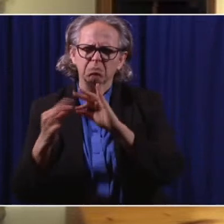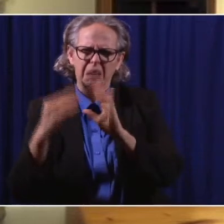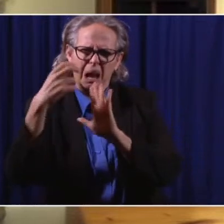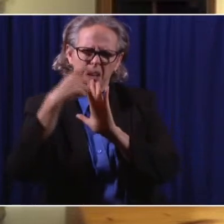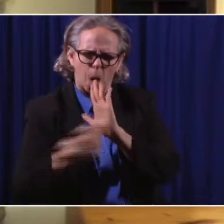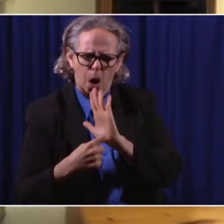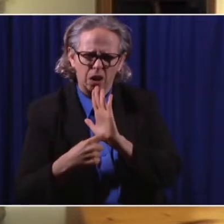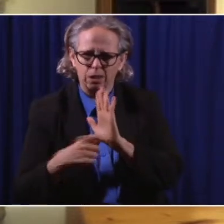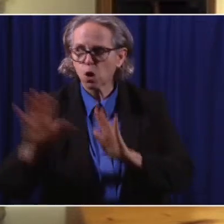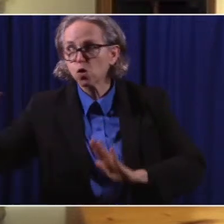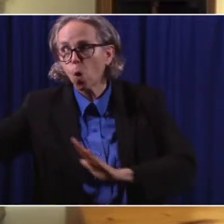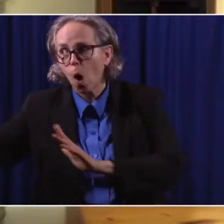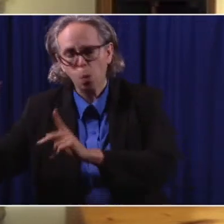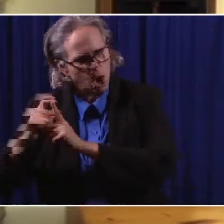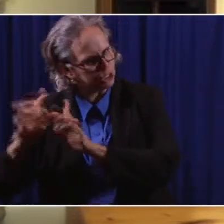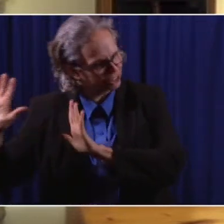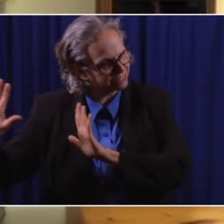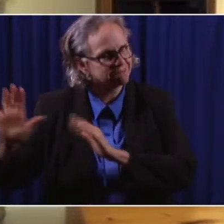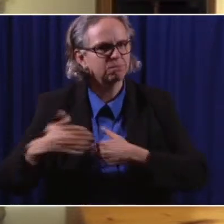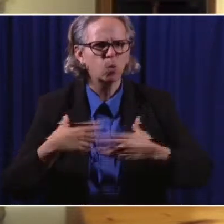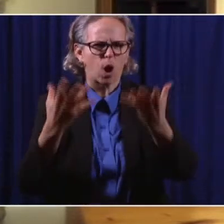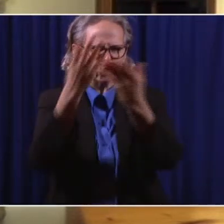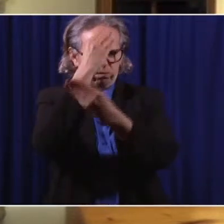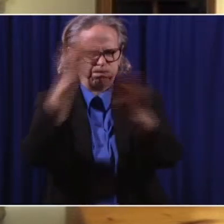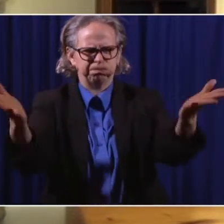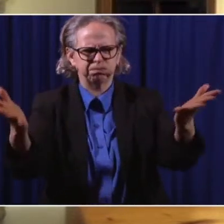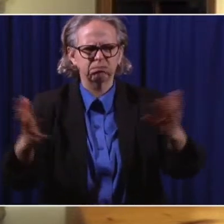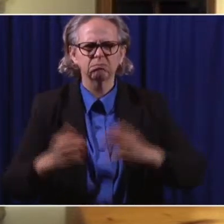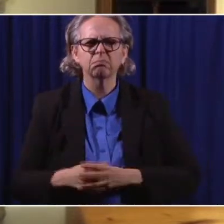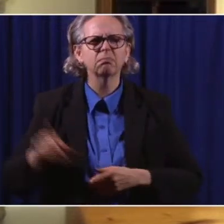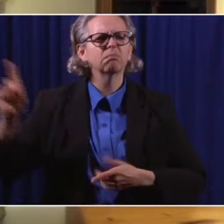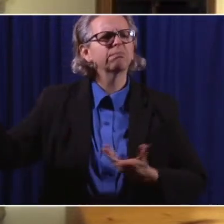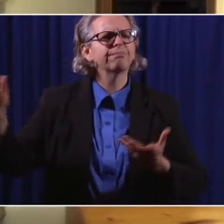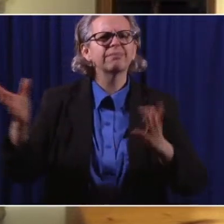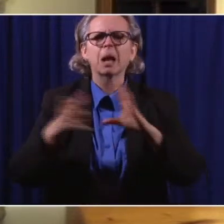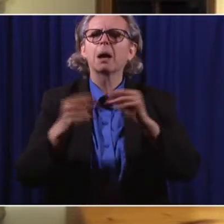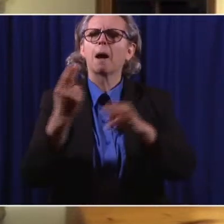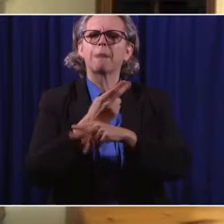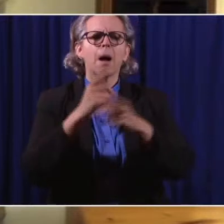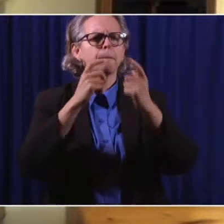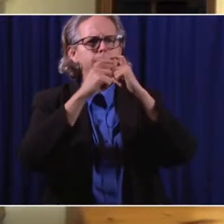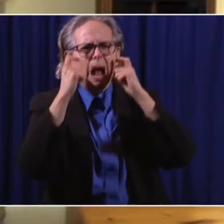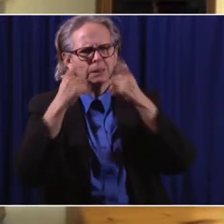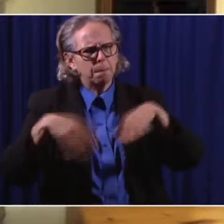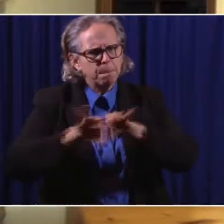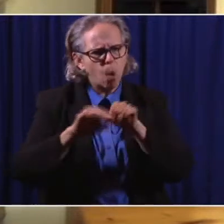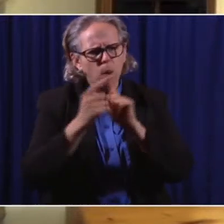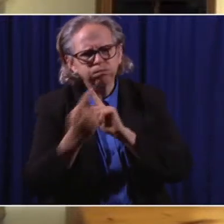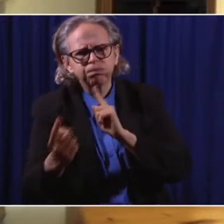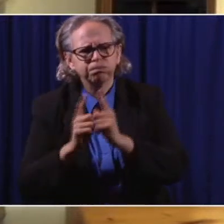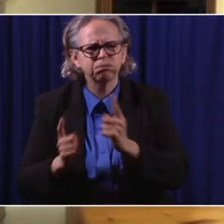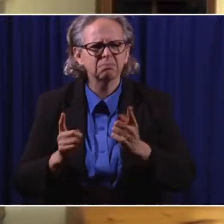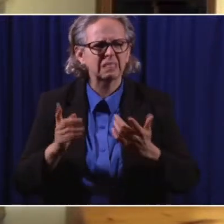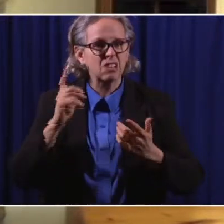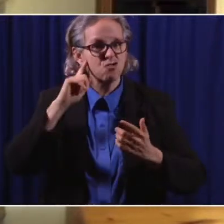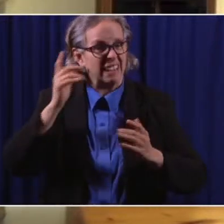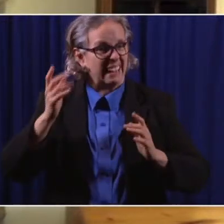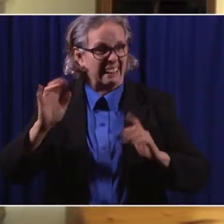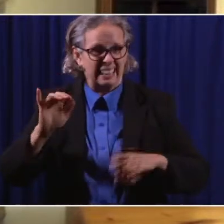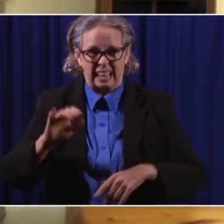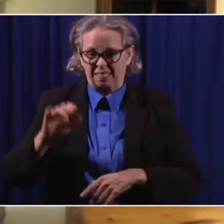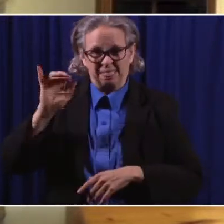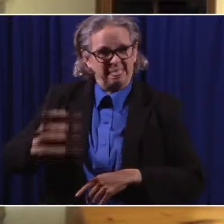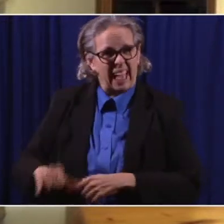words, talking about wearing a mask, keeping a distance. These minor inconveniences can save your